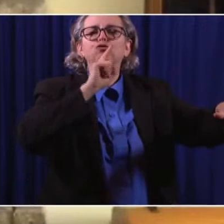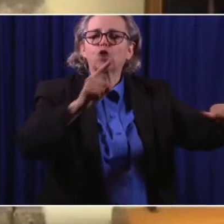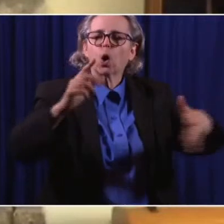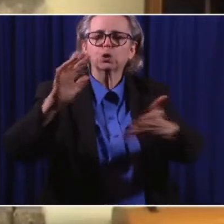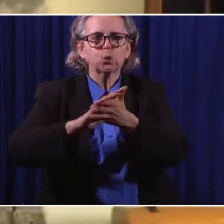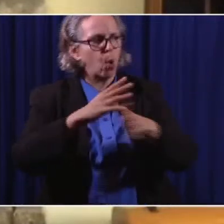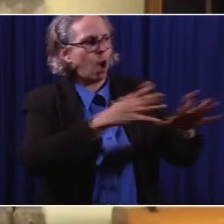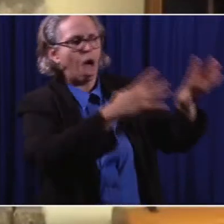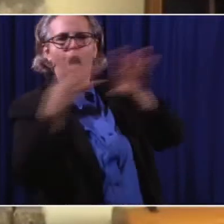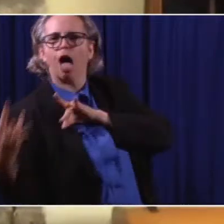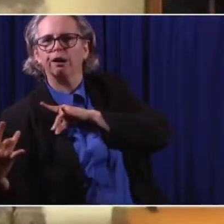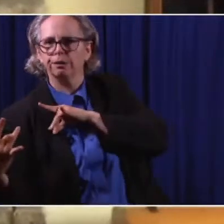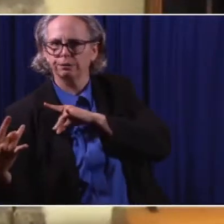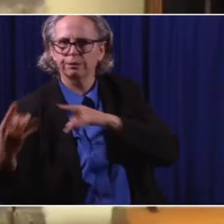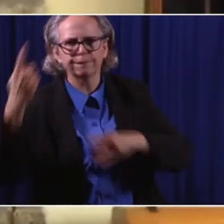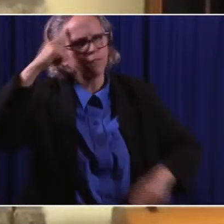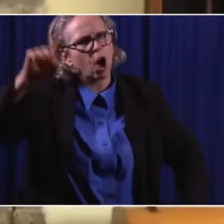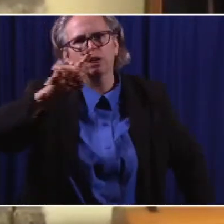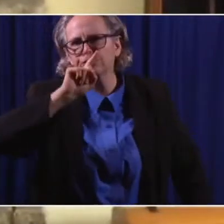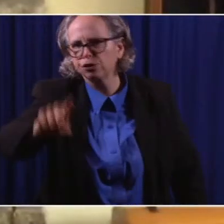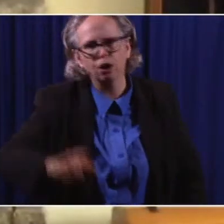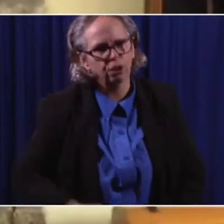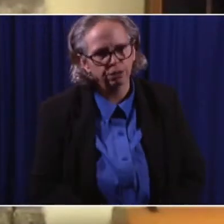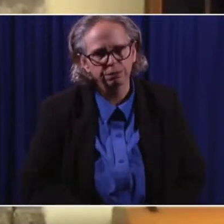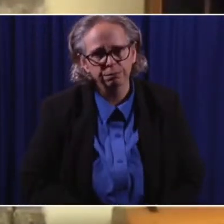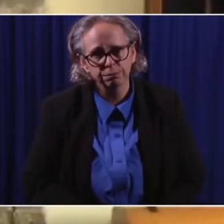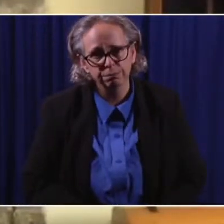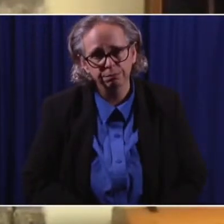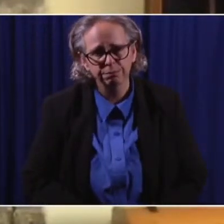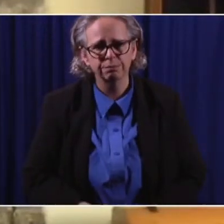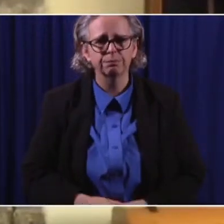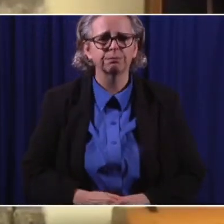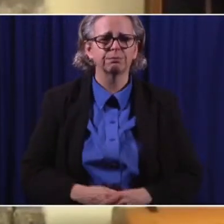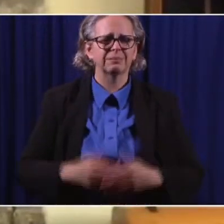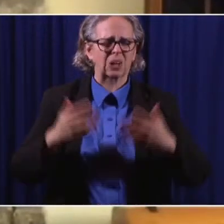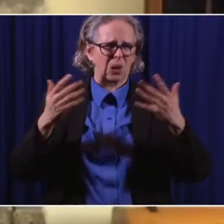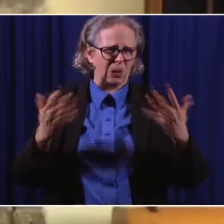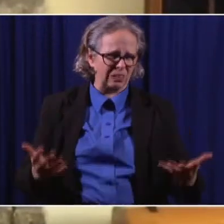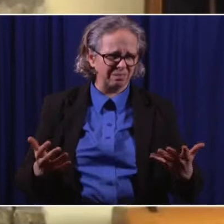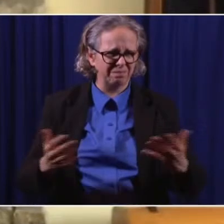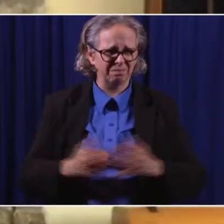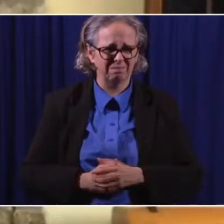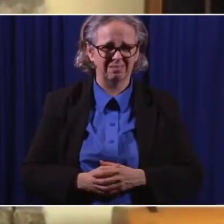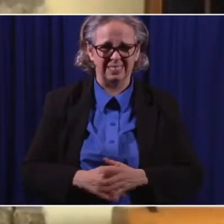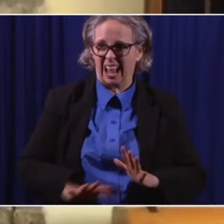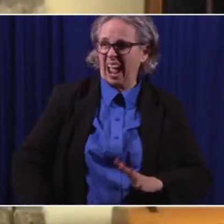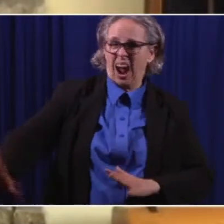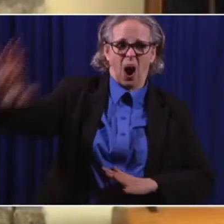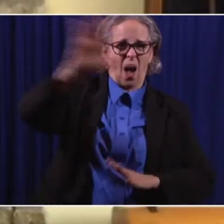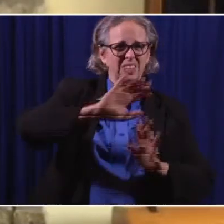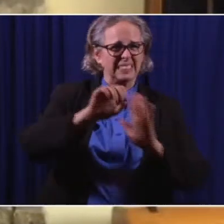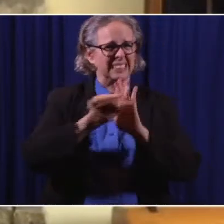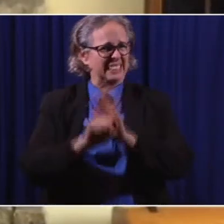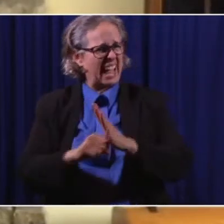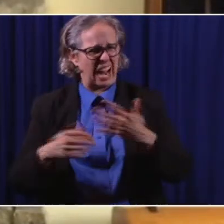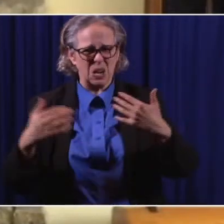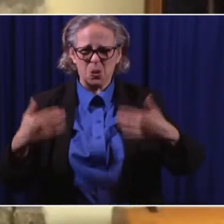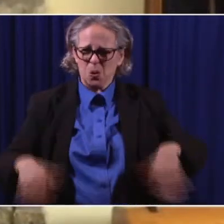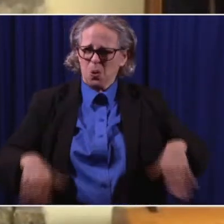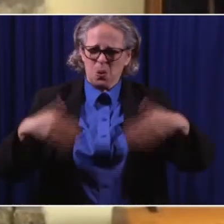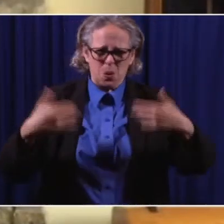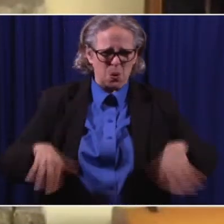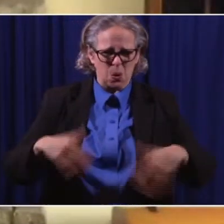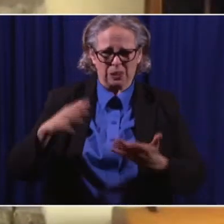indicated, around this state, I believe from all the information I can get, are doing a very good